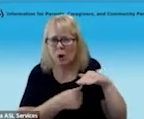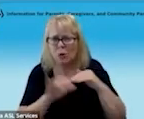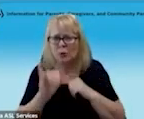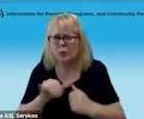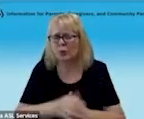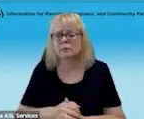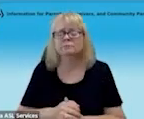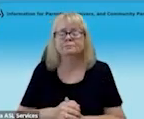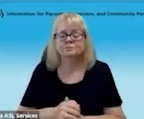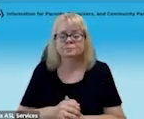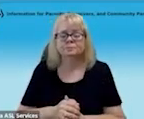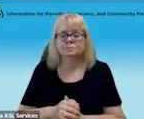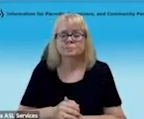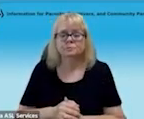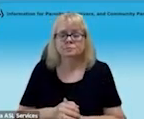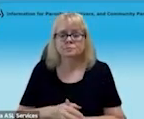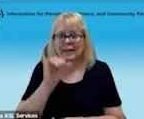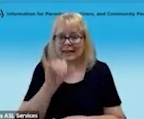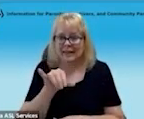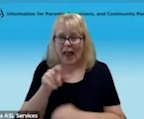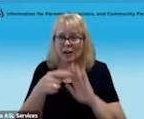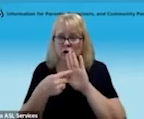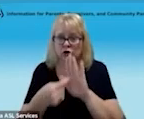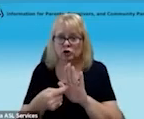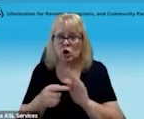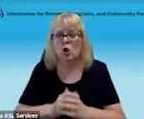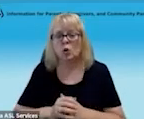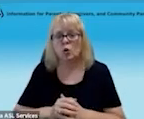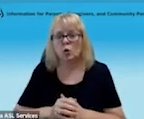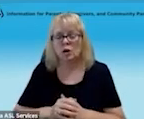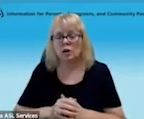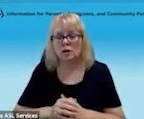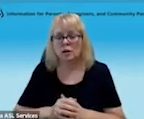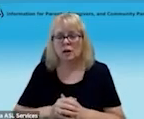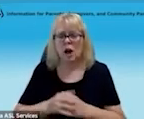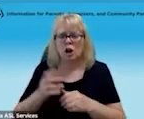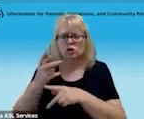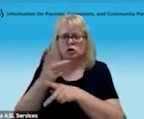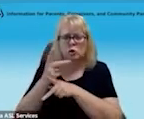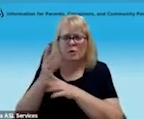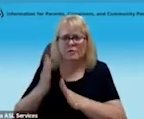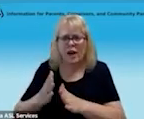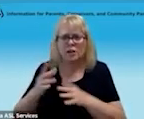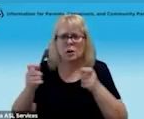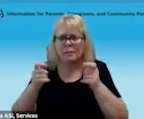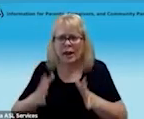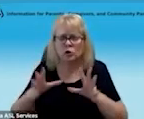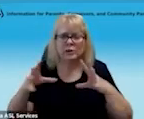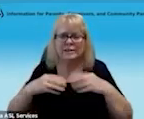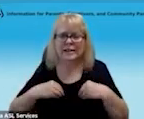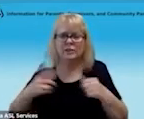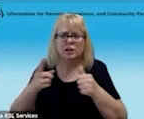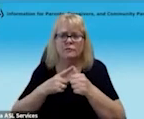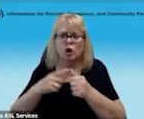are vaccinated, which is absolutely incredible considering how small these communities are and how remote they are. Next slide.